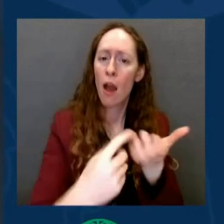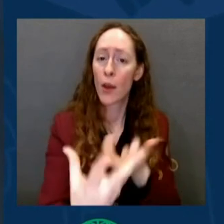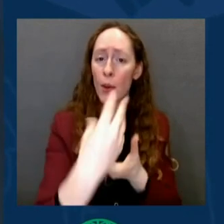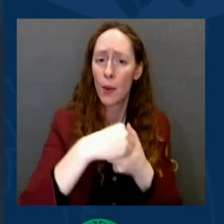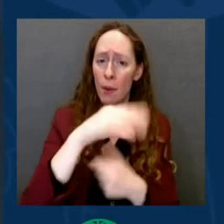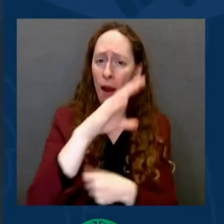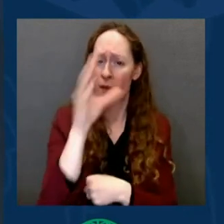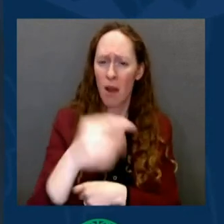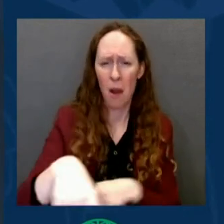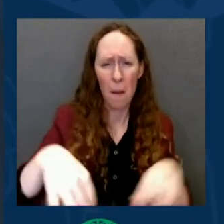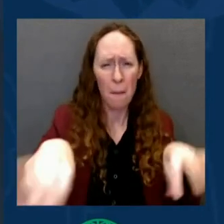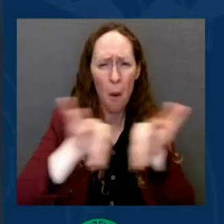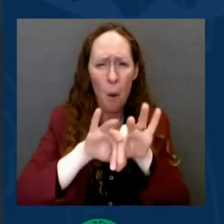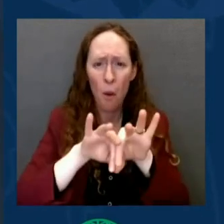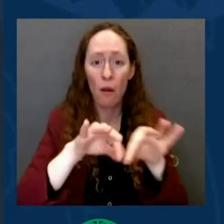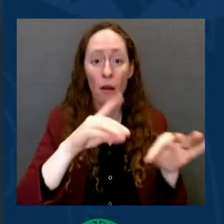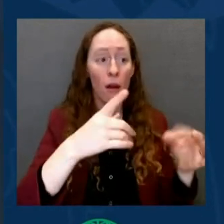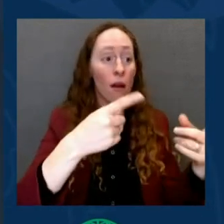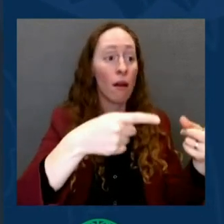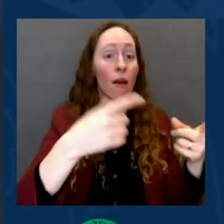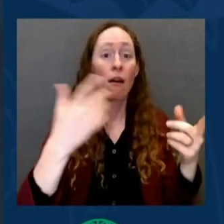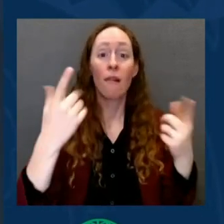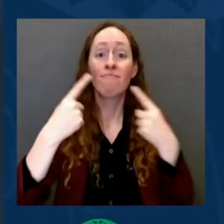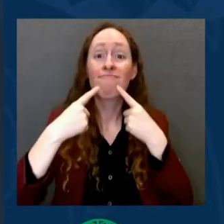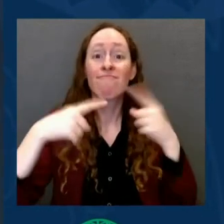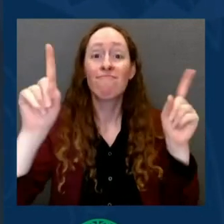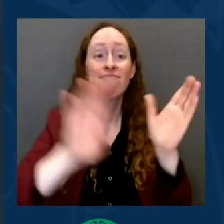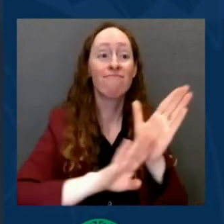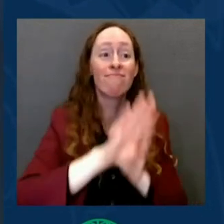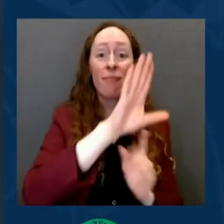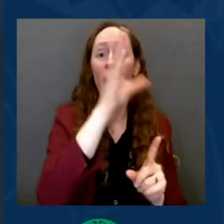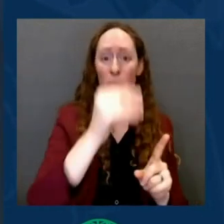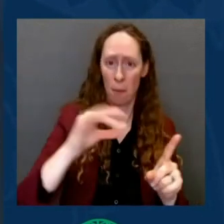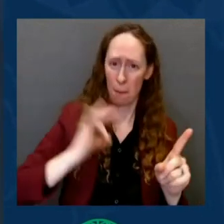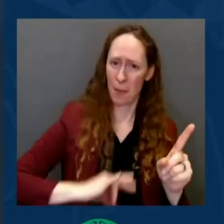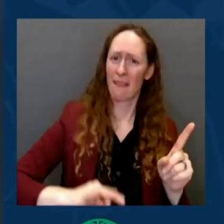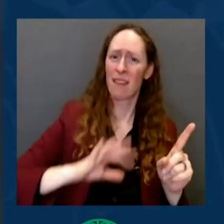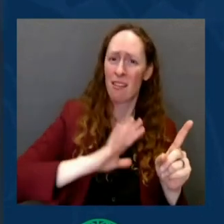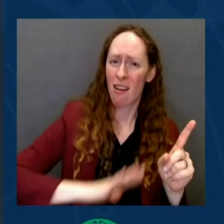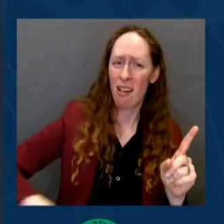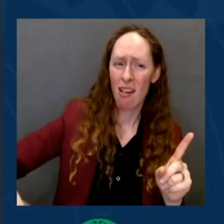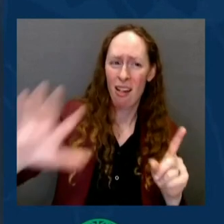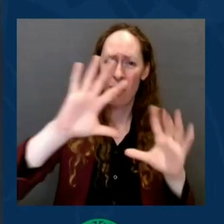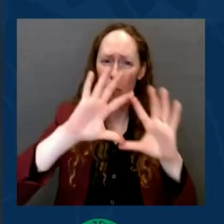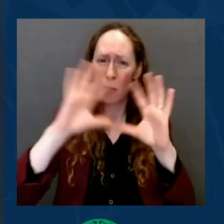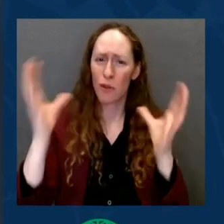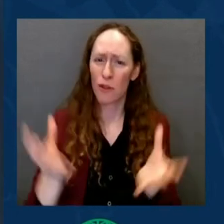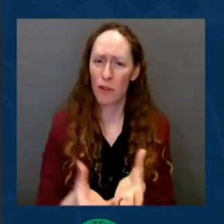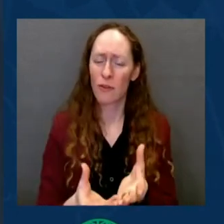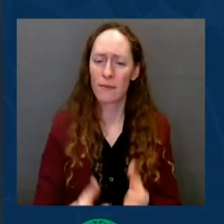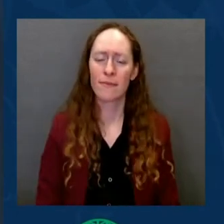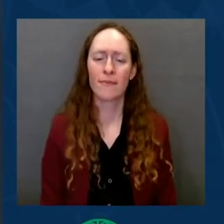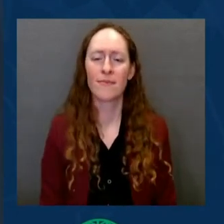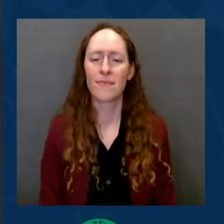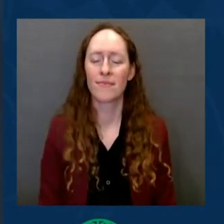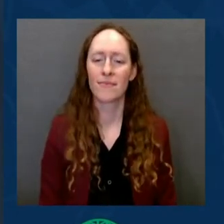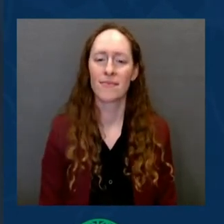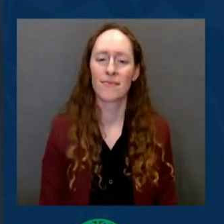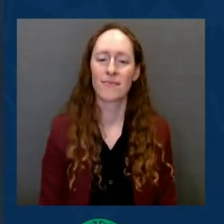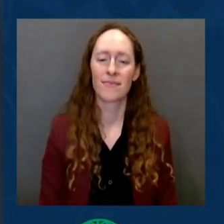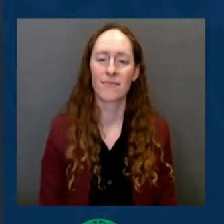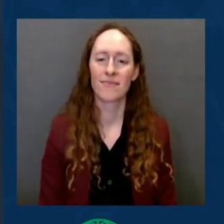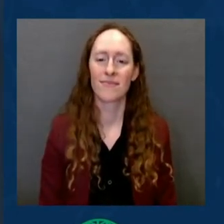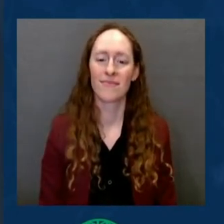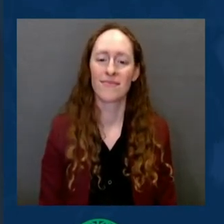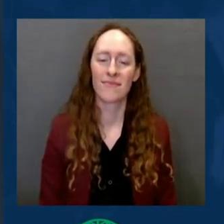the whole world. The COVID-19 pandemic, followed by Russia's unjust and unprovoked war against its